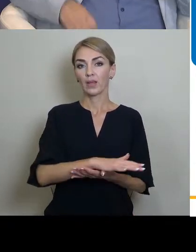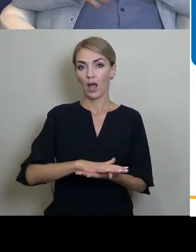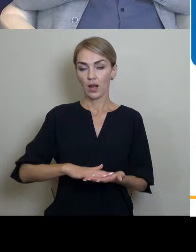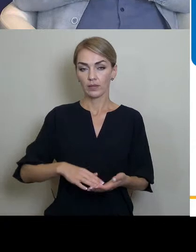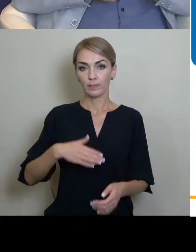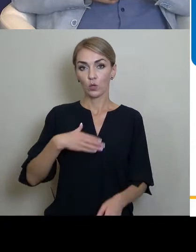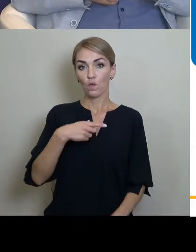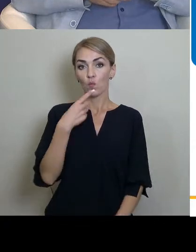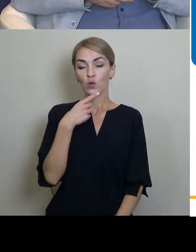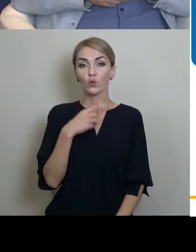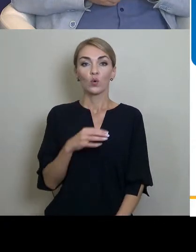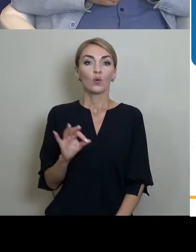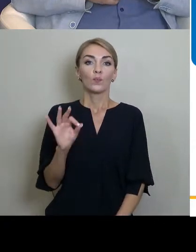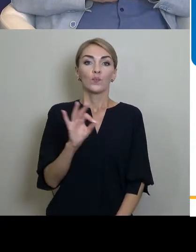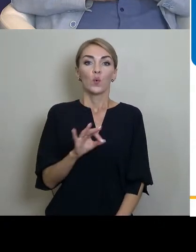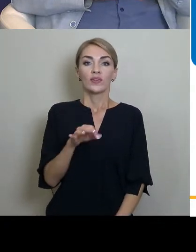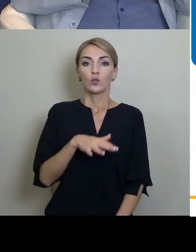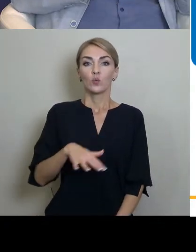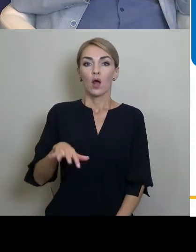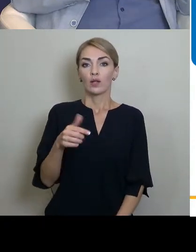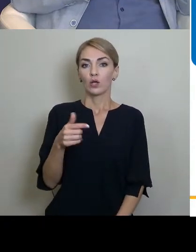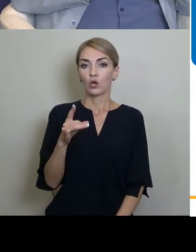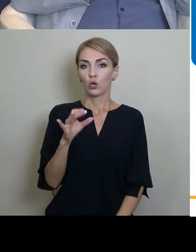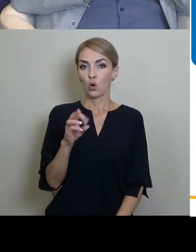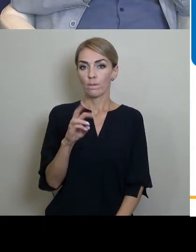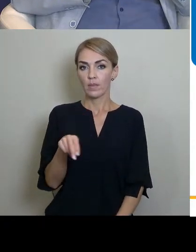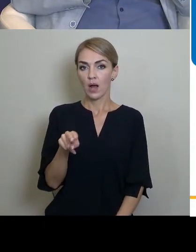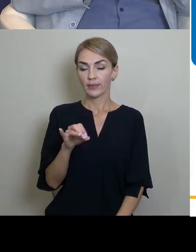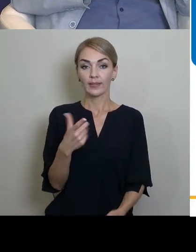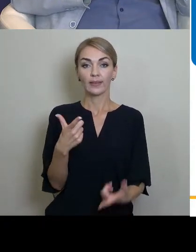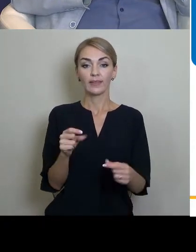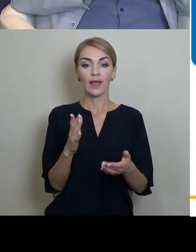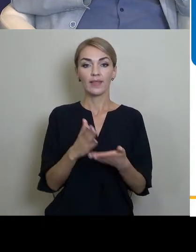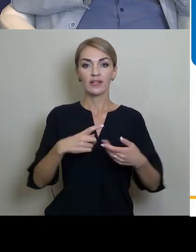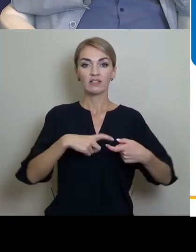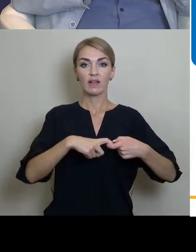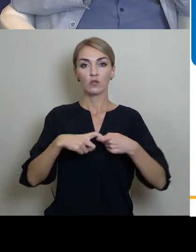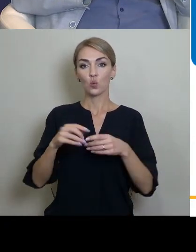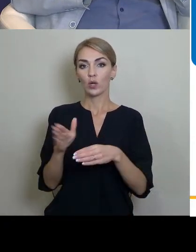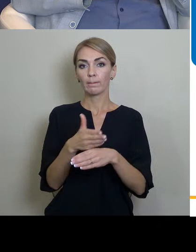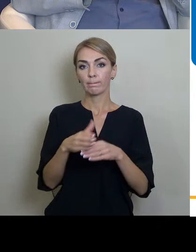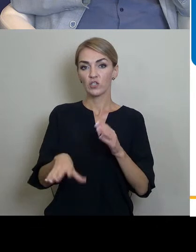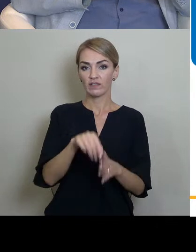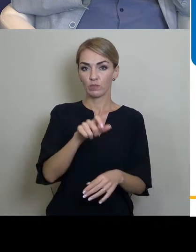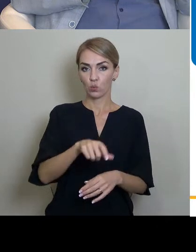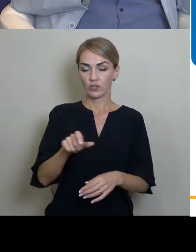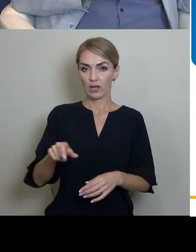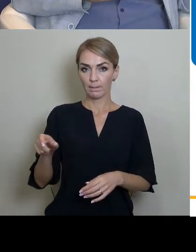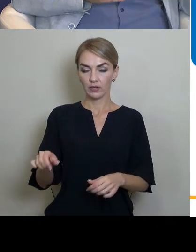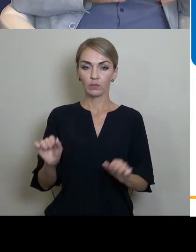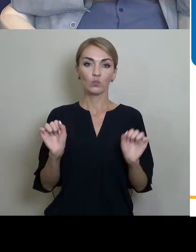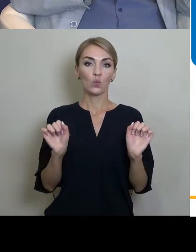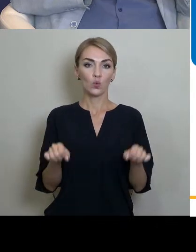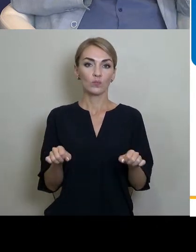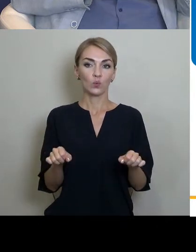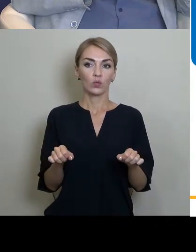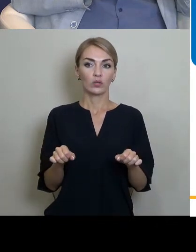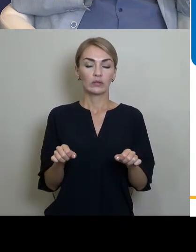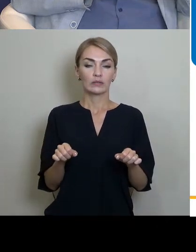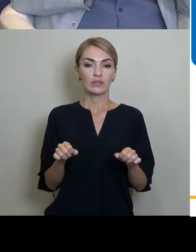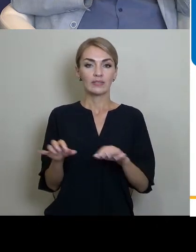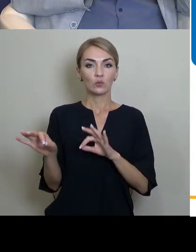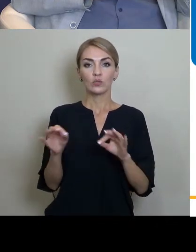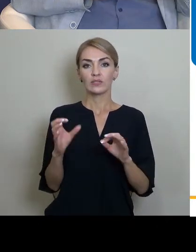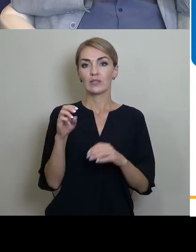Then, since we are talking about territorial communities where there is a direct connection between voters and their